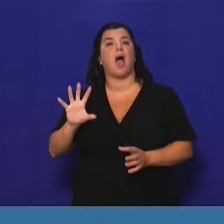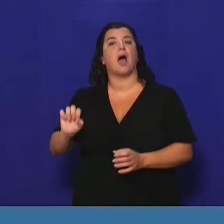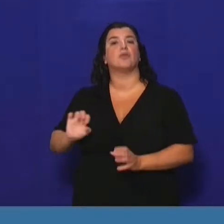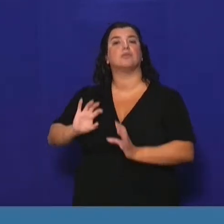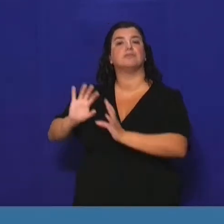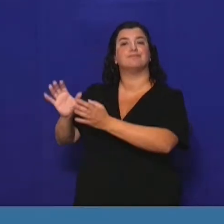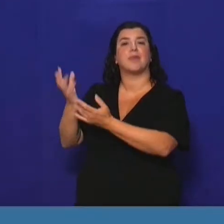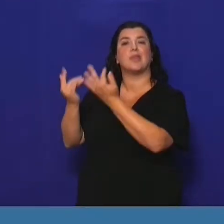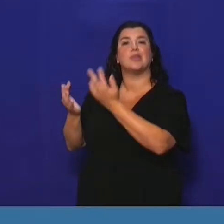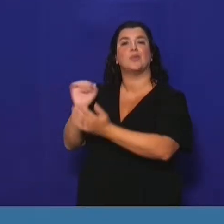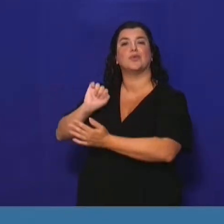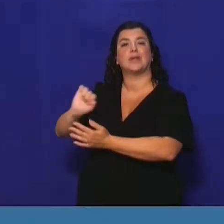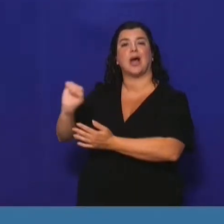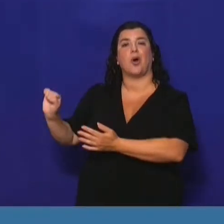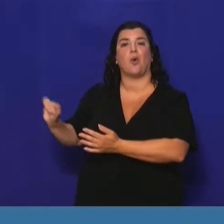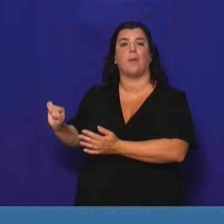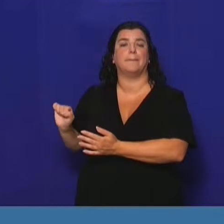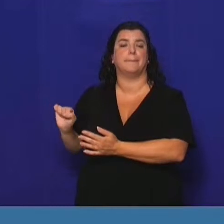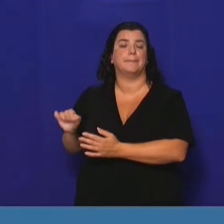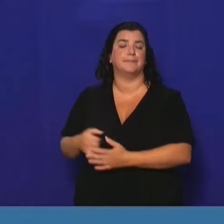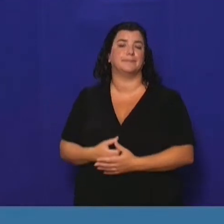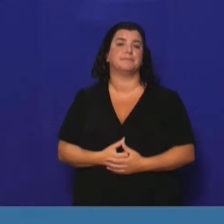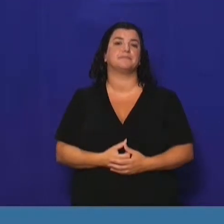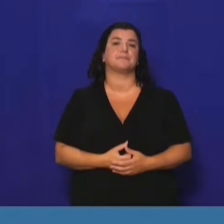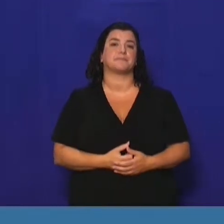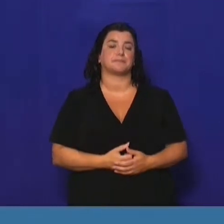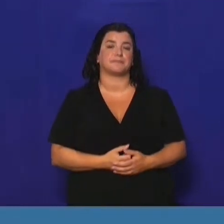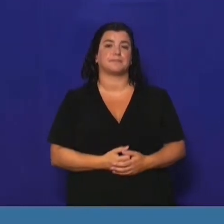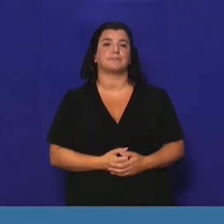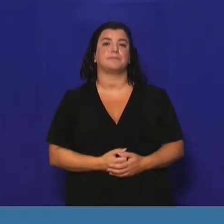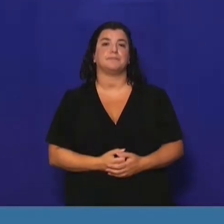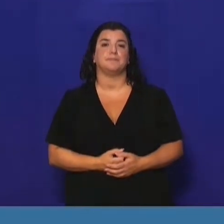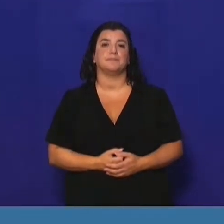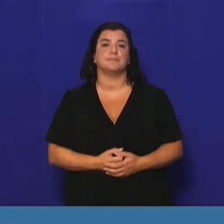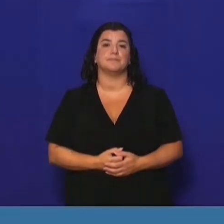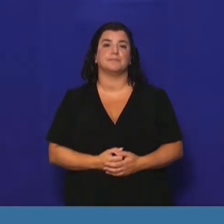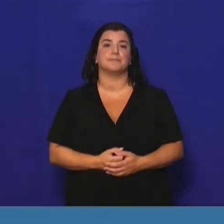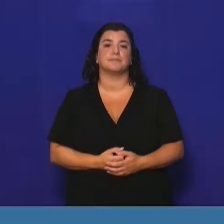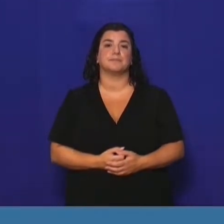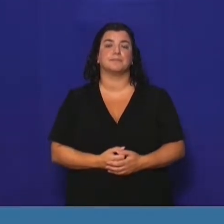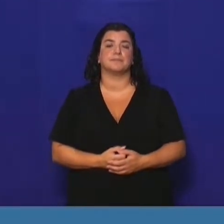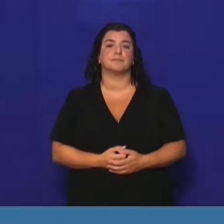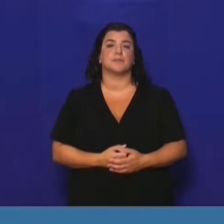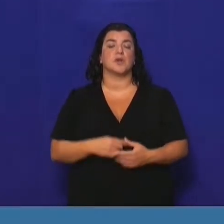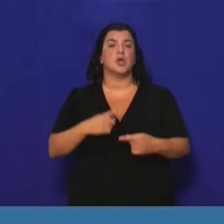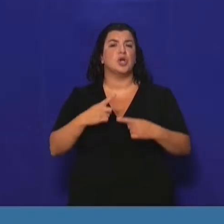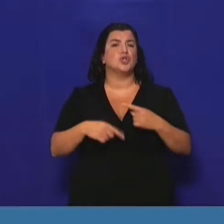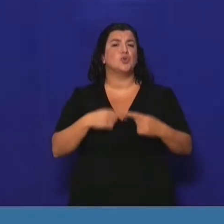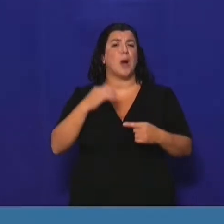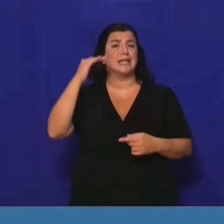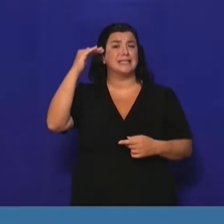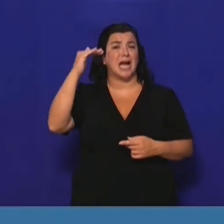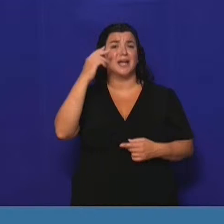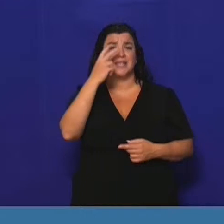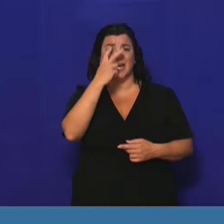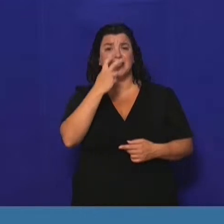wkoll qegħdin jagħmlu l-ispezzjonijiet ukoll ikollhom is-citations li joħorġu min-naħa tagħhom. Fuq id-djar